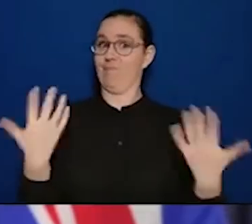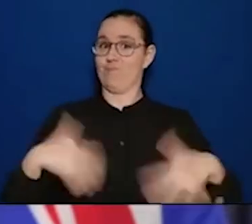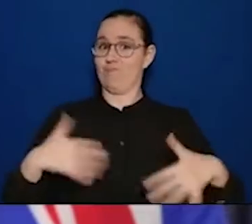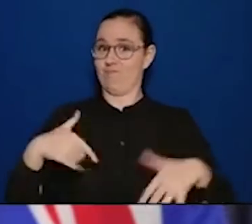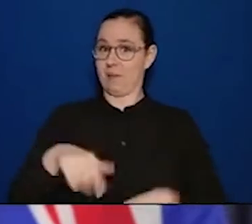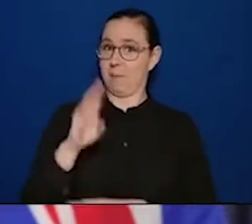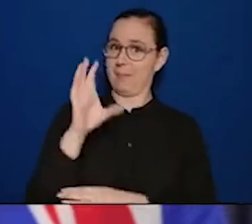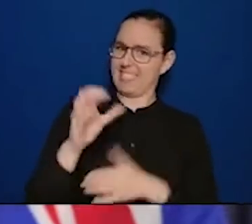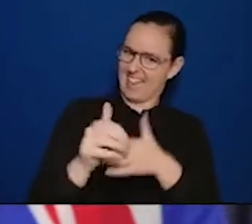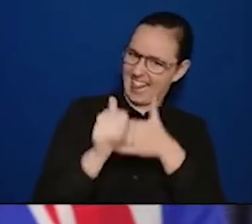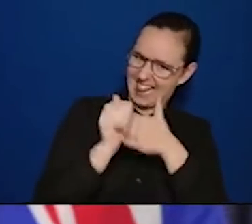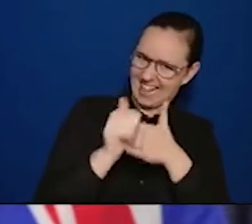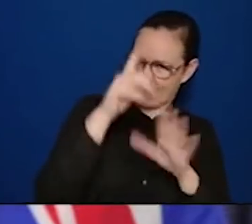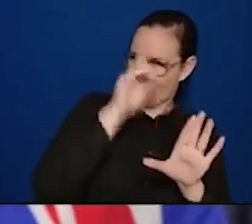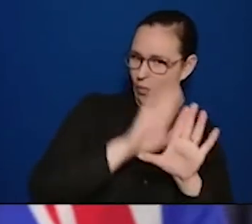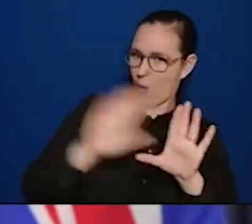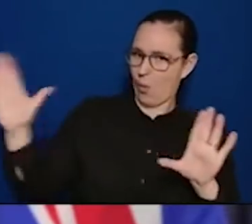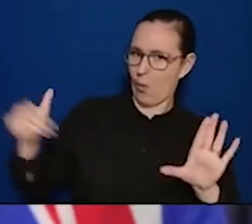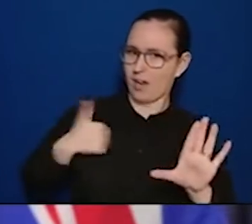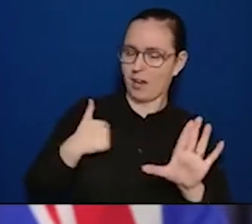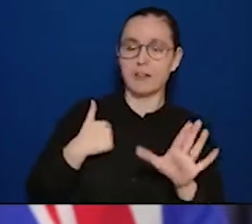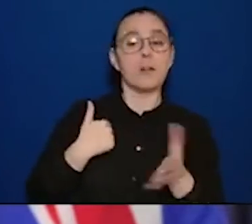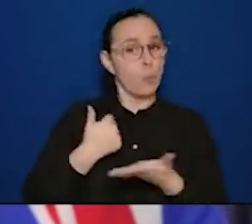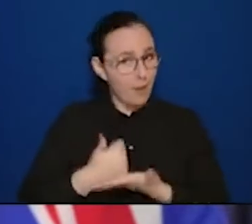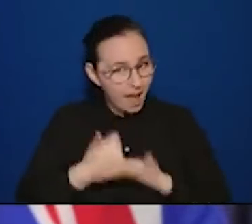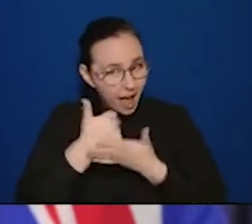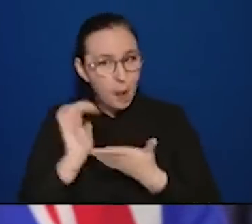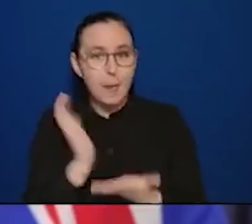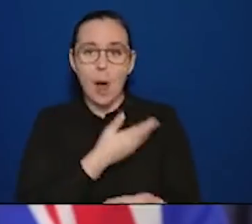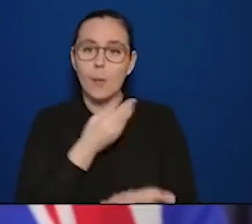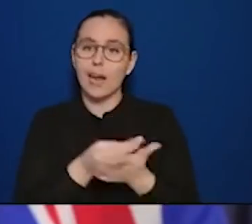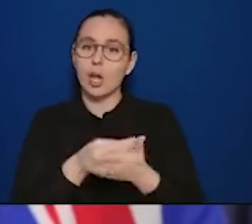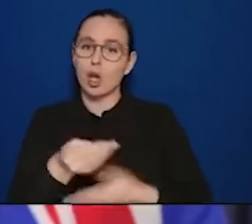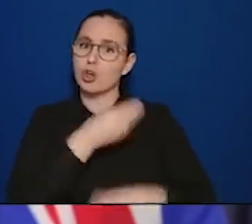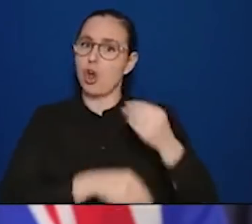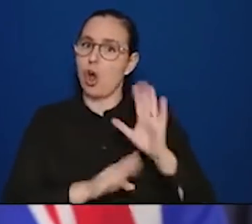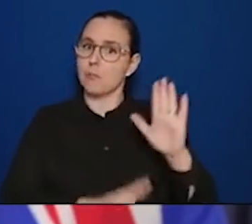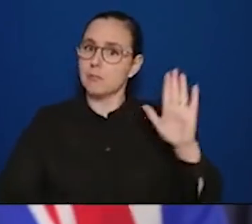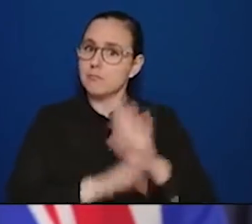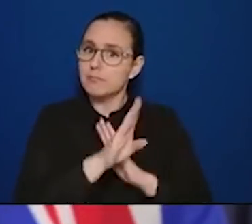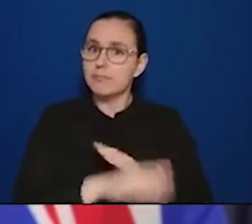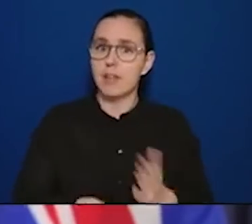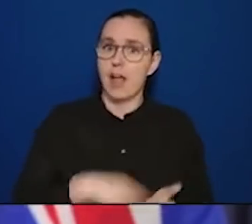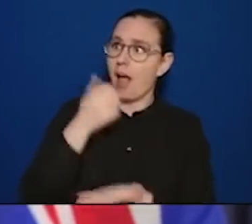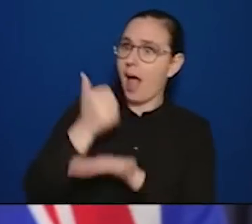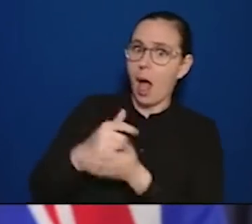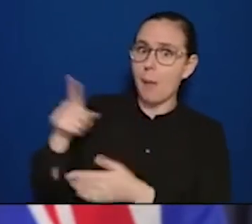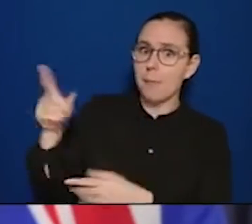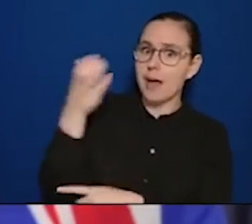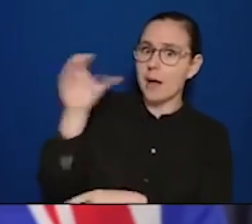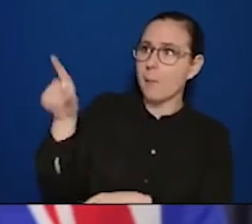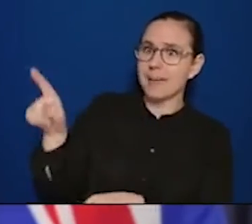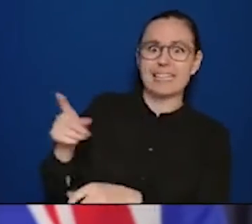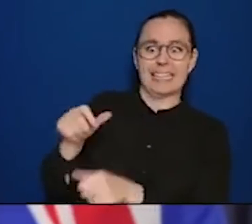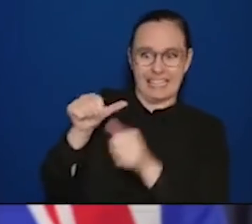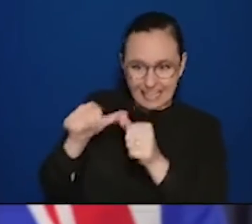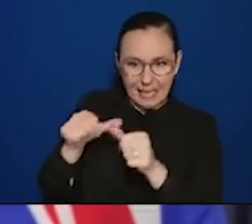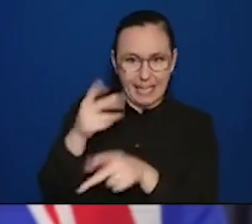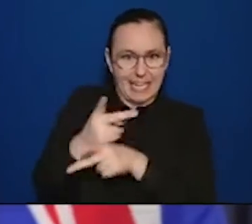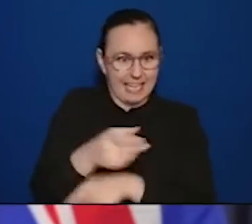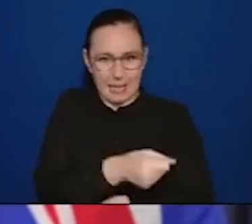economy recover faster and help businesses retain more workers in a labor shortage